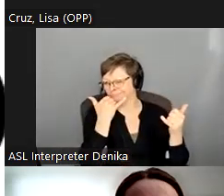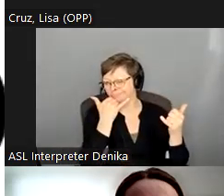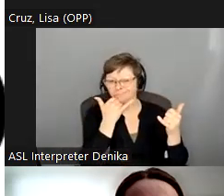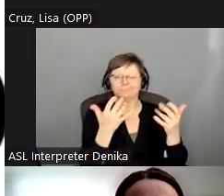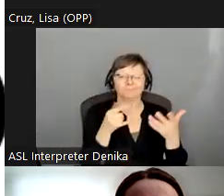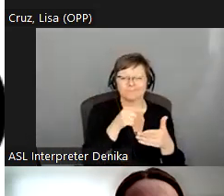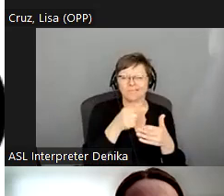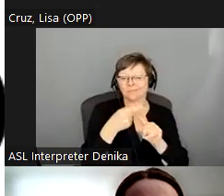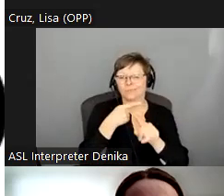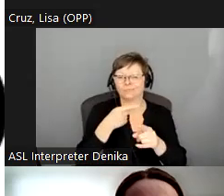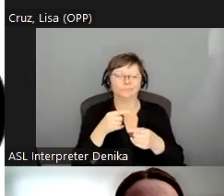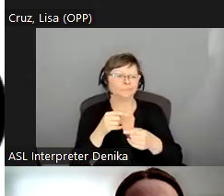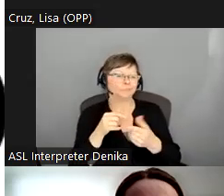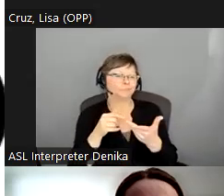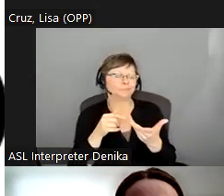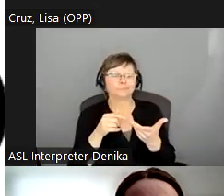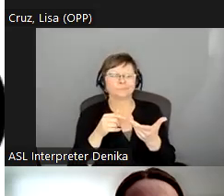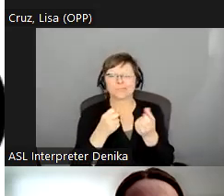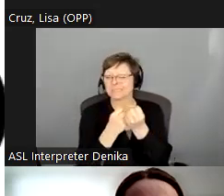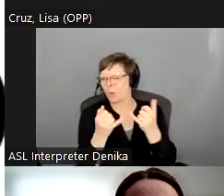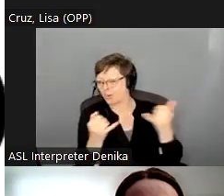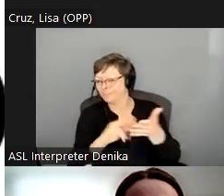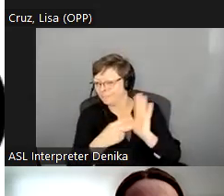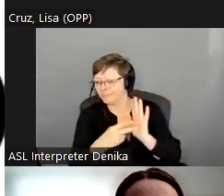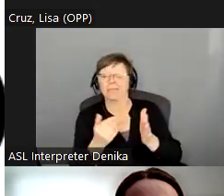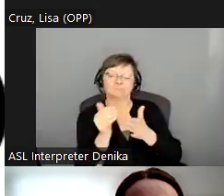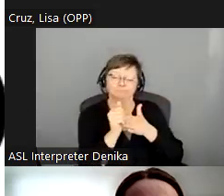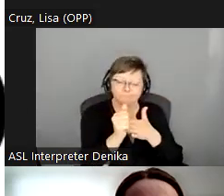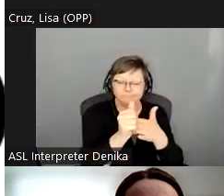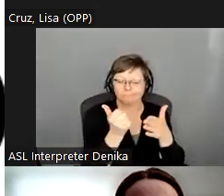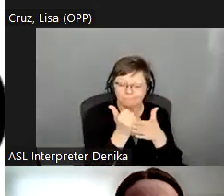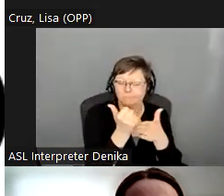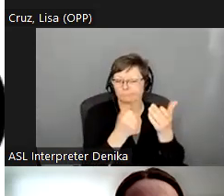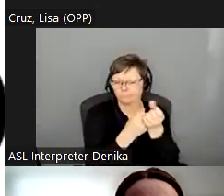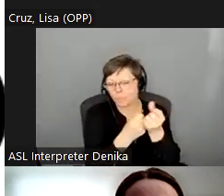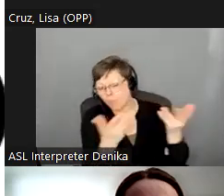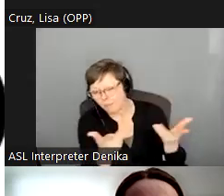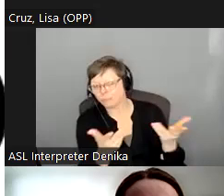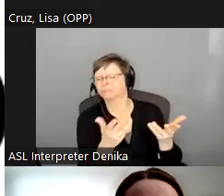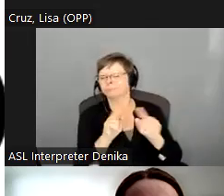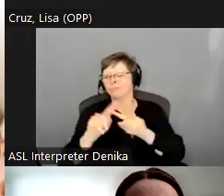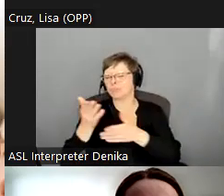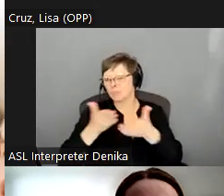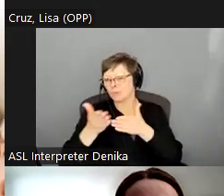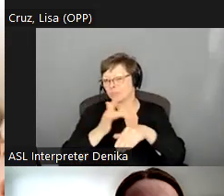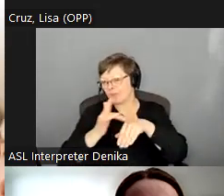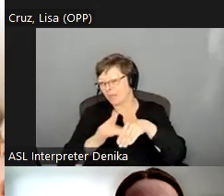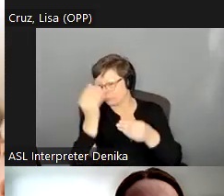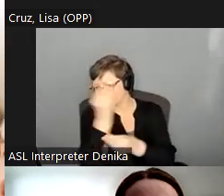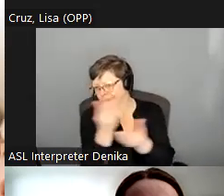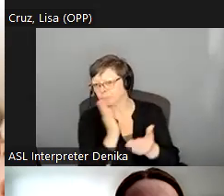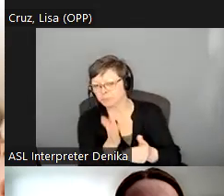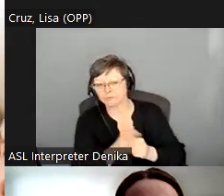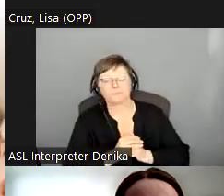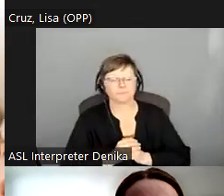can provide some support and navigation for individuals to get connected with services. And as I